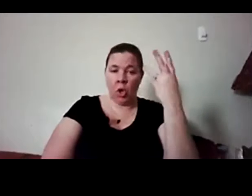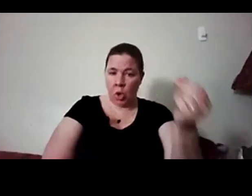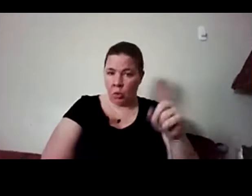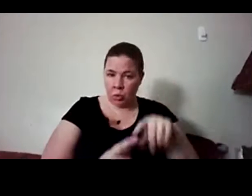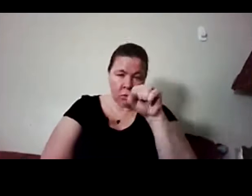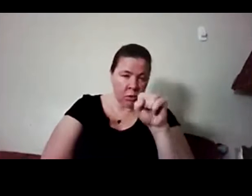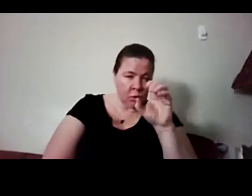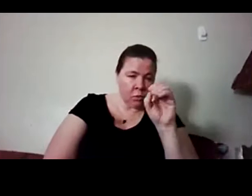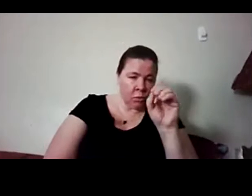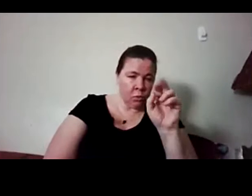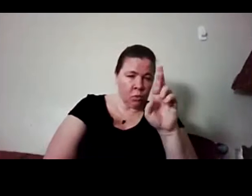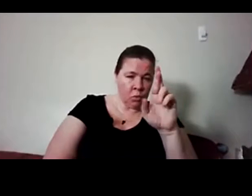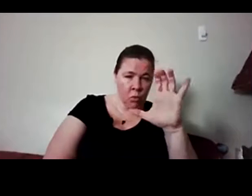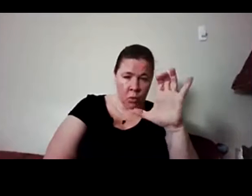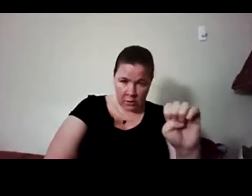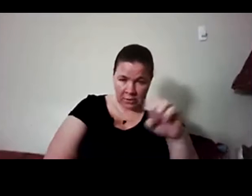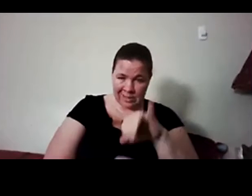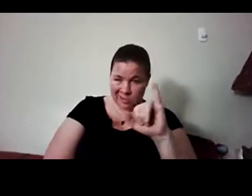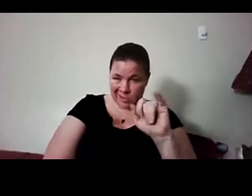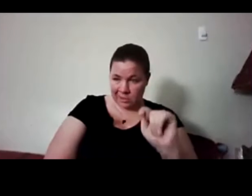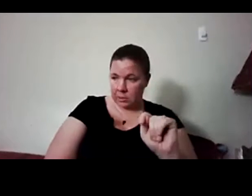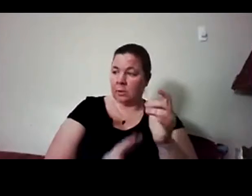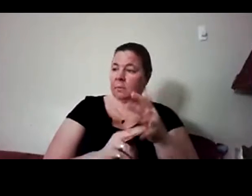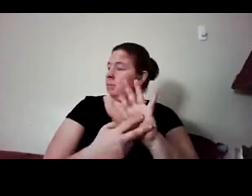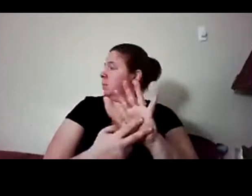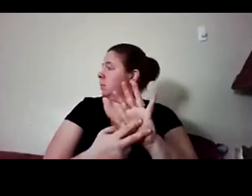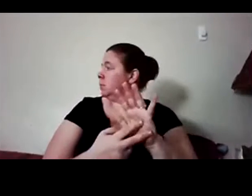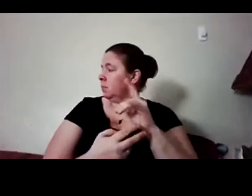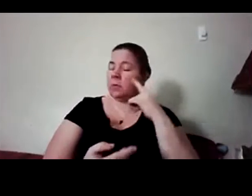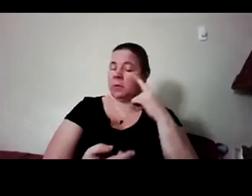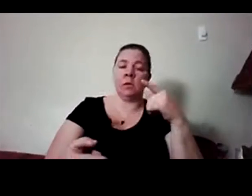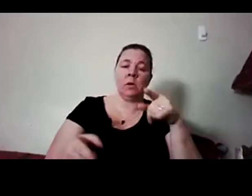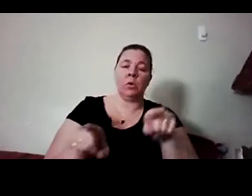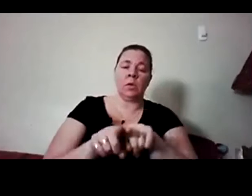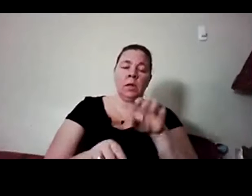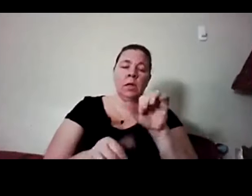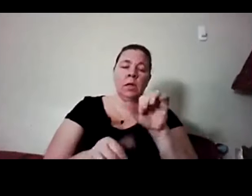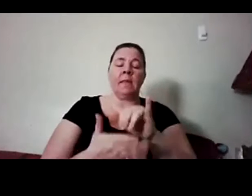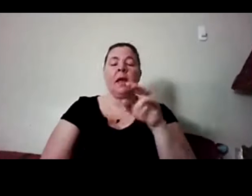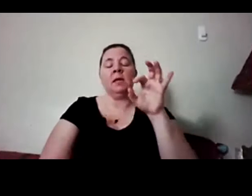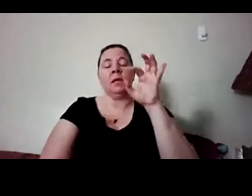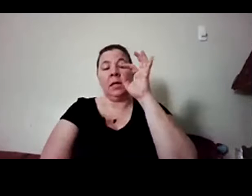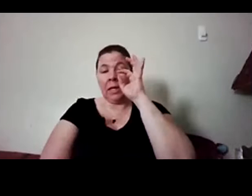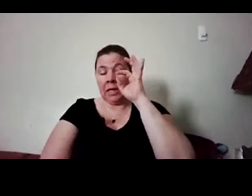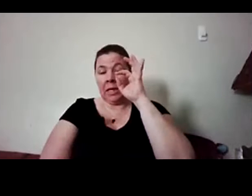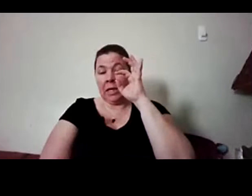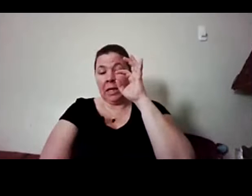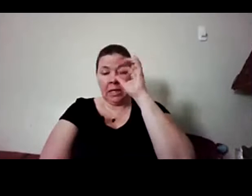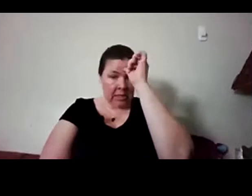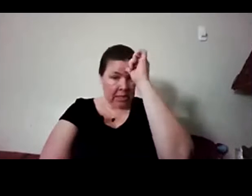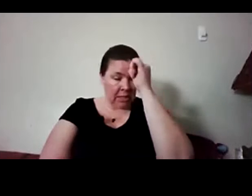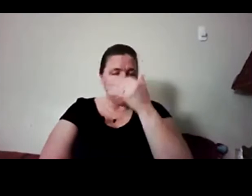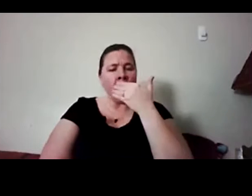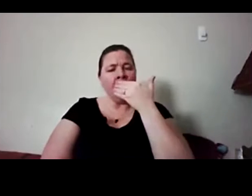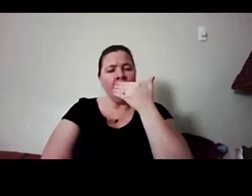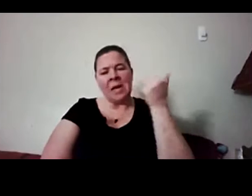say the source, for those of you who are in IT, you agree with me that Indians are the best in the game. And by the way,